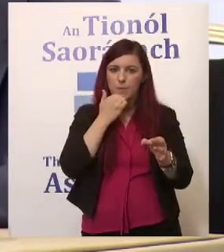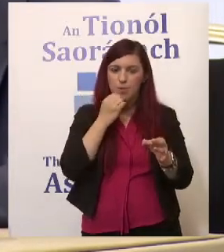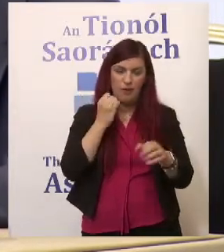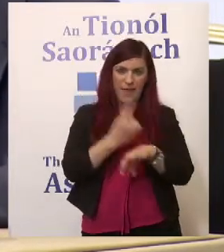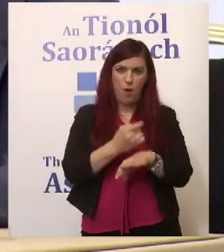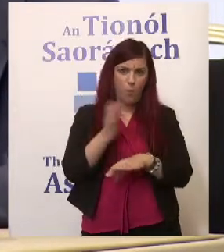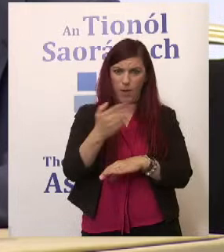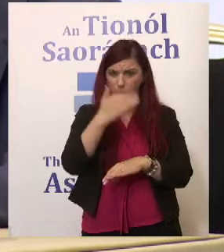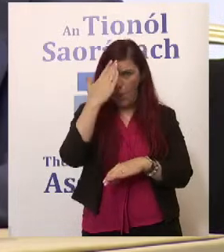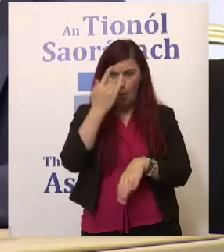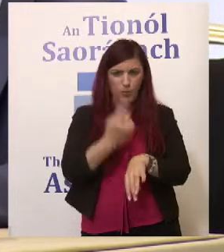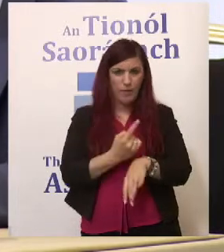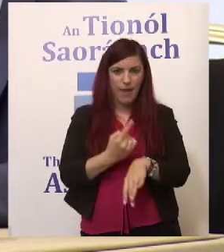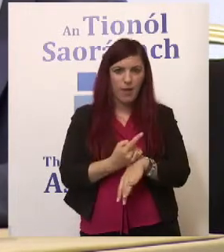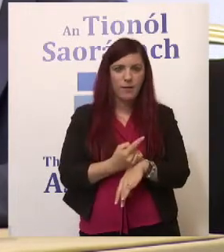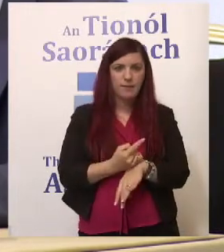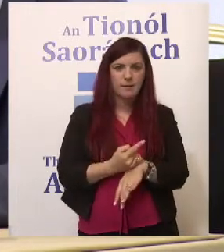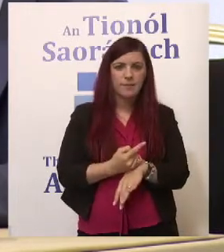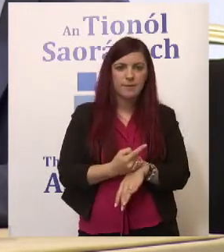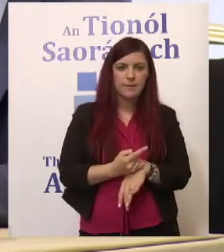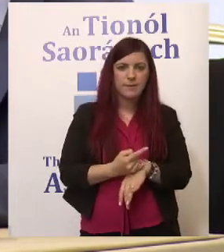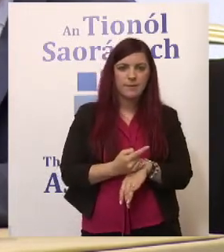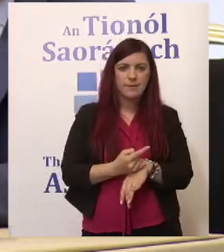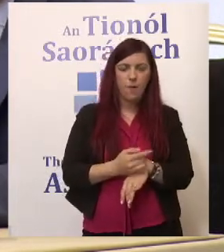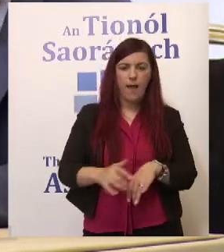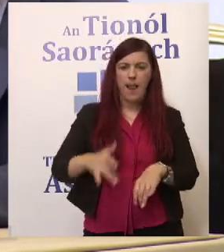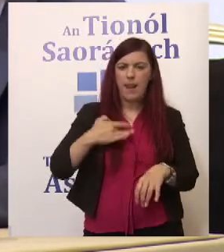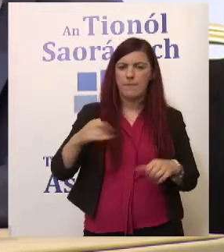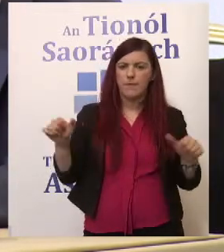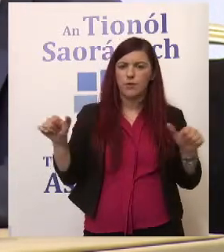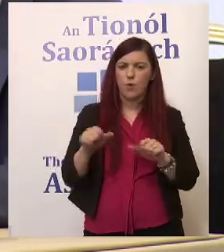there. You know, I live a very short walk away from